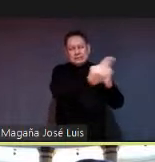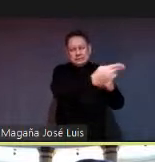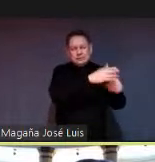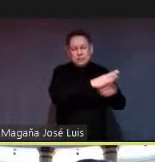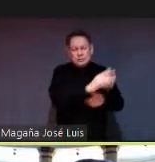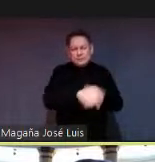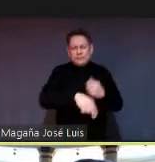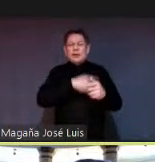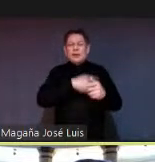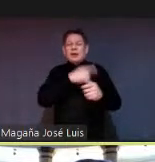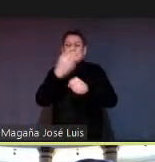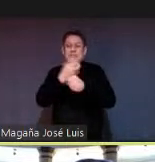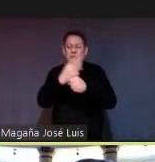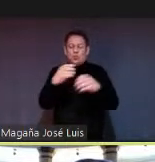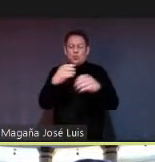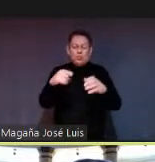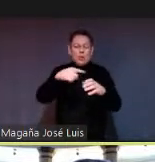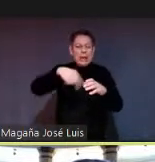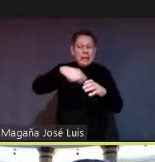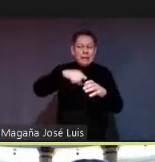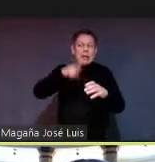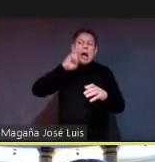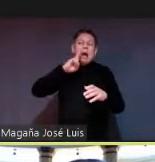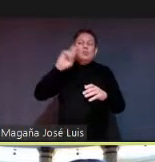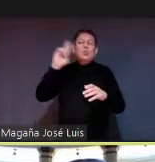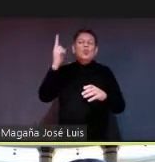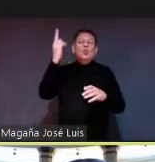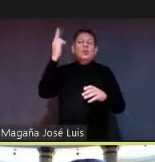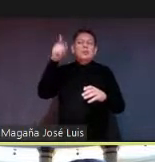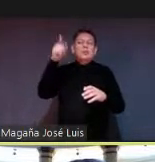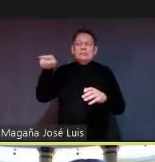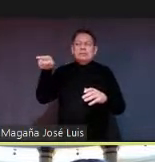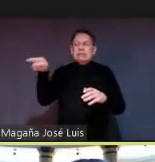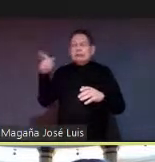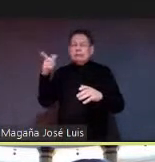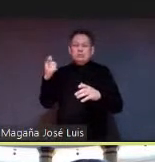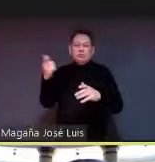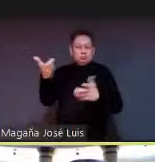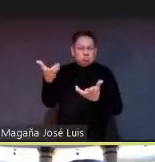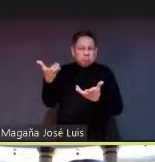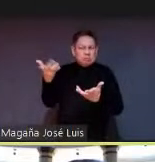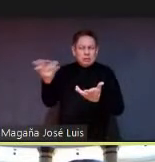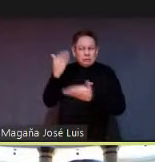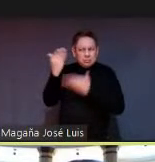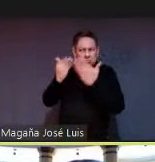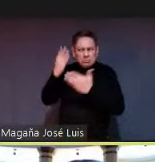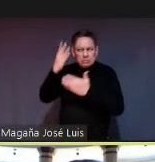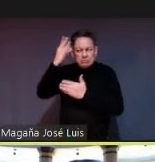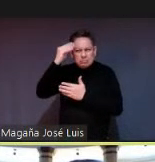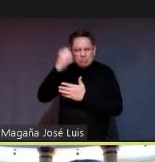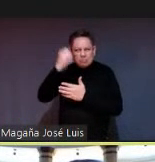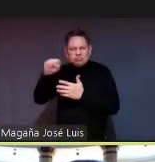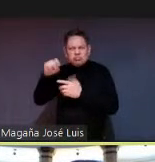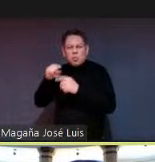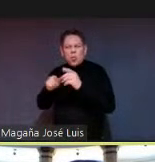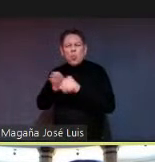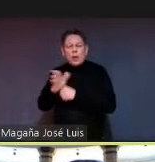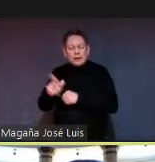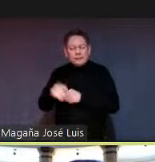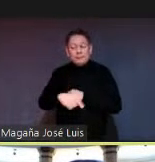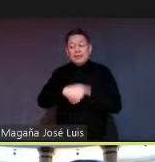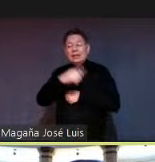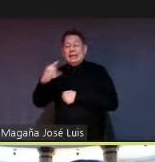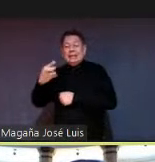professional profile of various universities, and a third group considered the curricula that responded to the profile